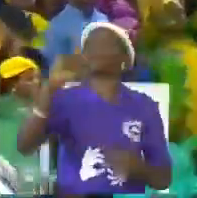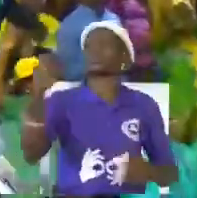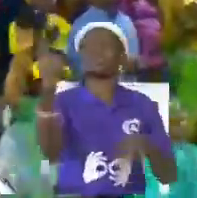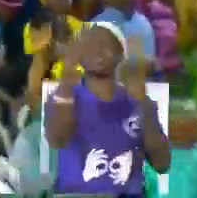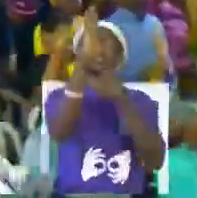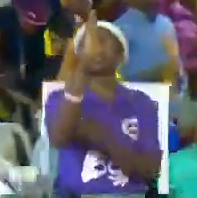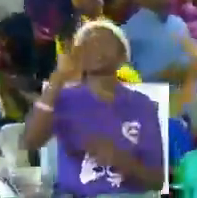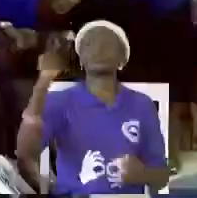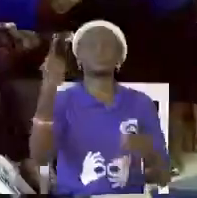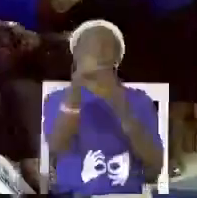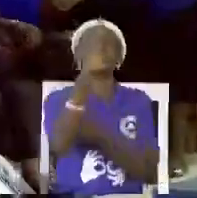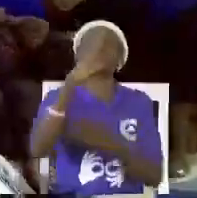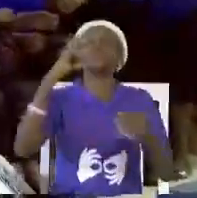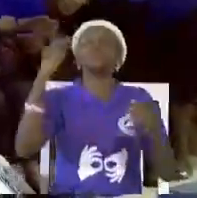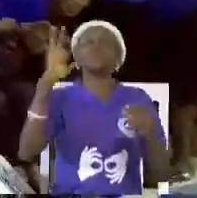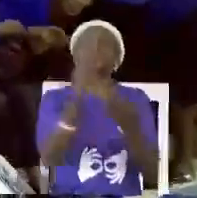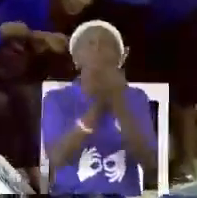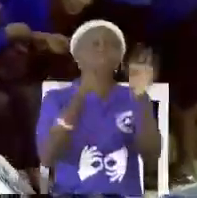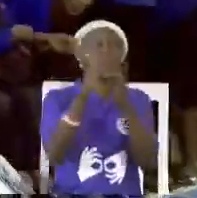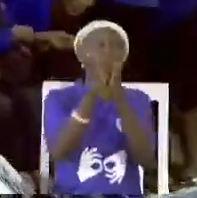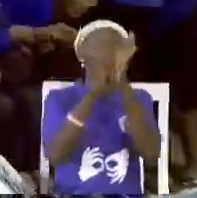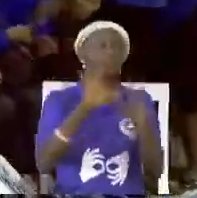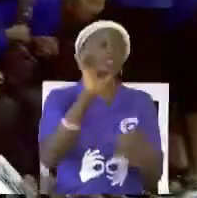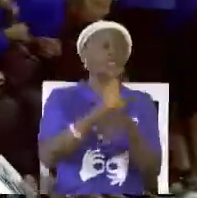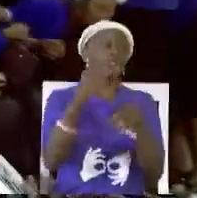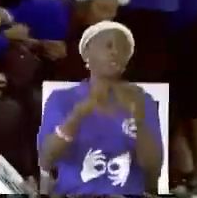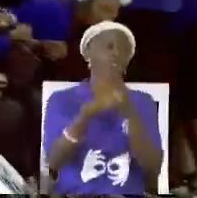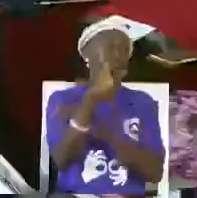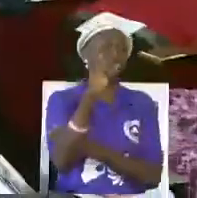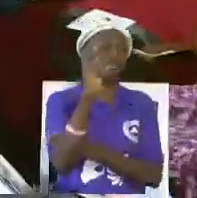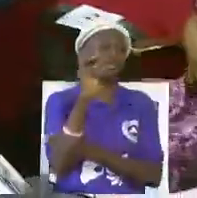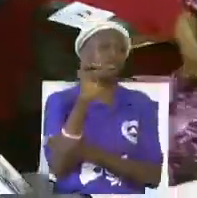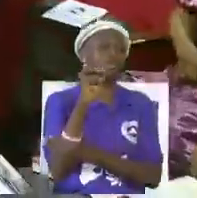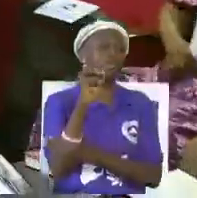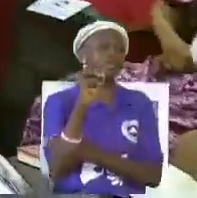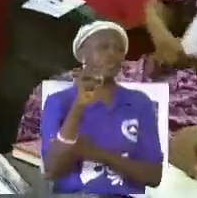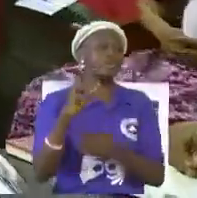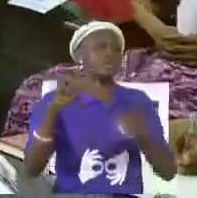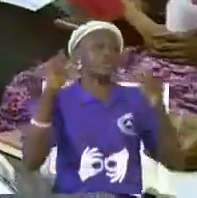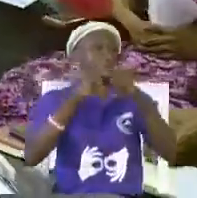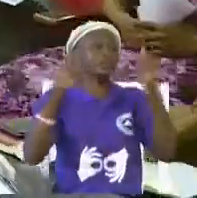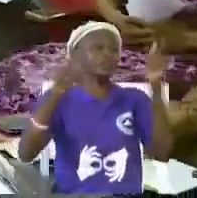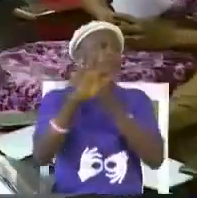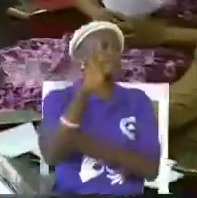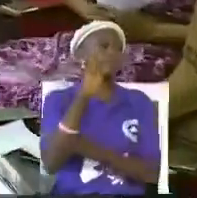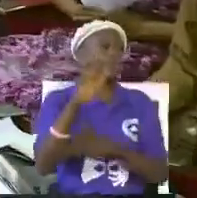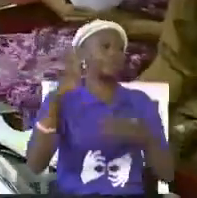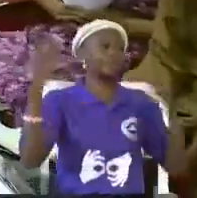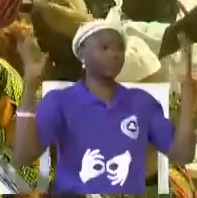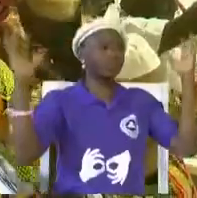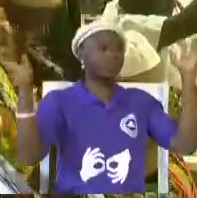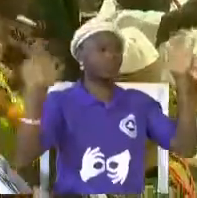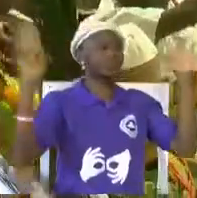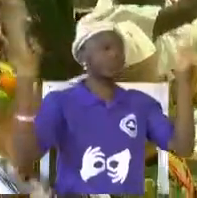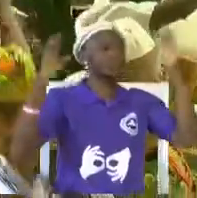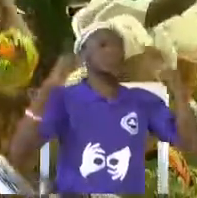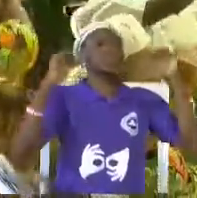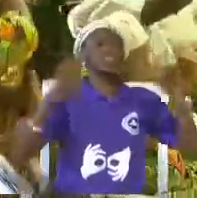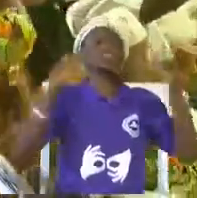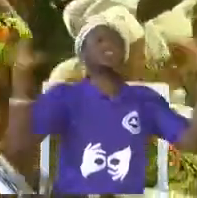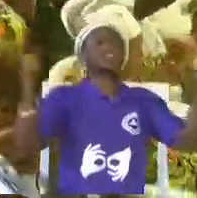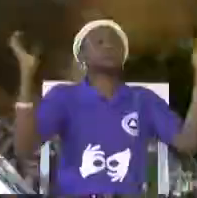only God of the Redeemed Christian Church of God can do, Can you celebrate God? Can